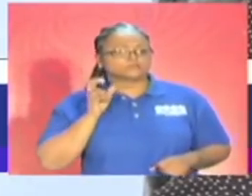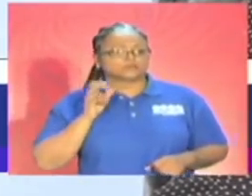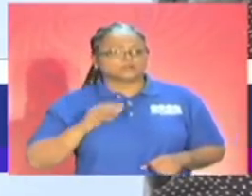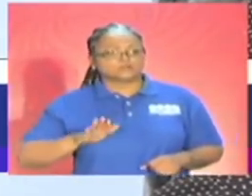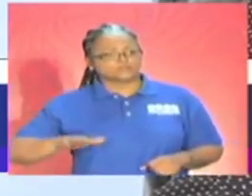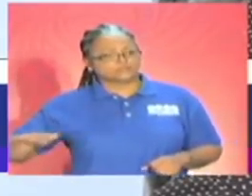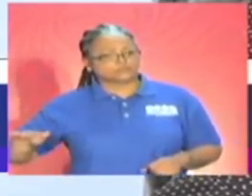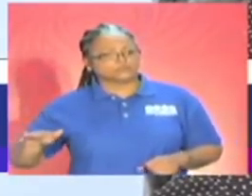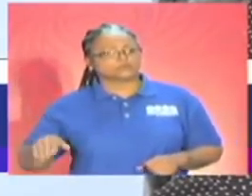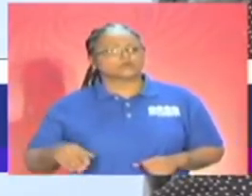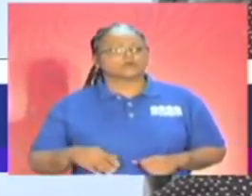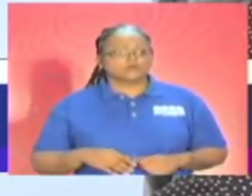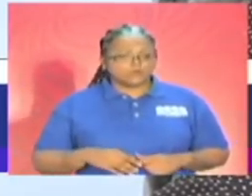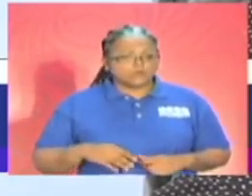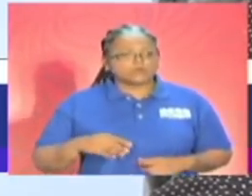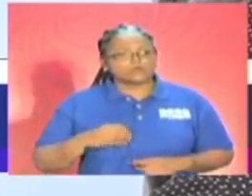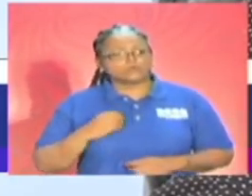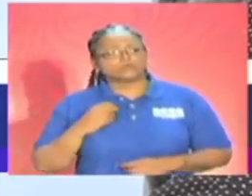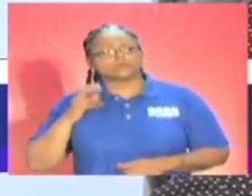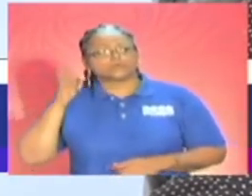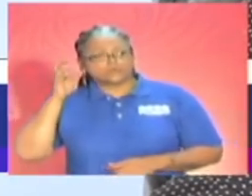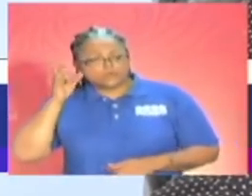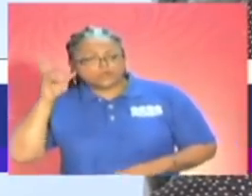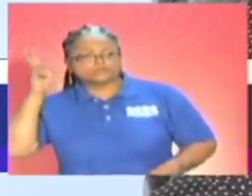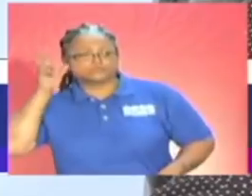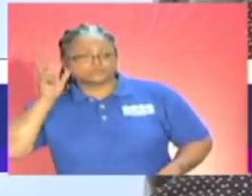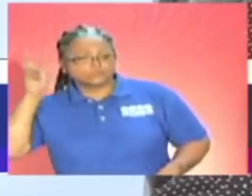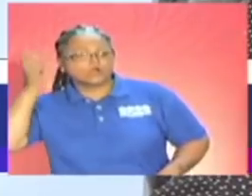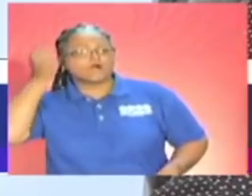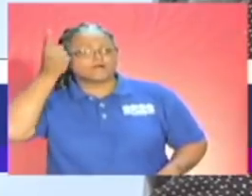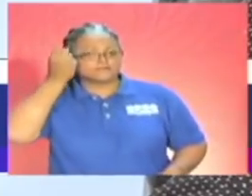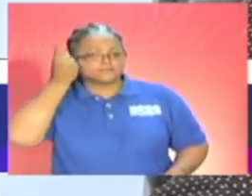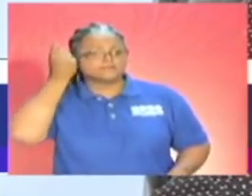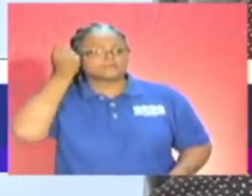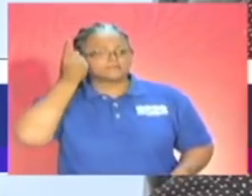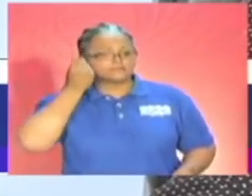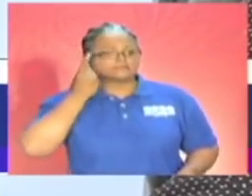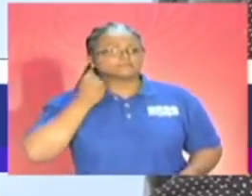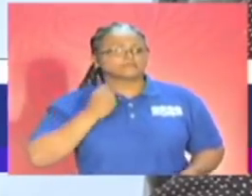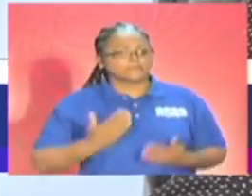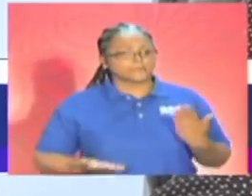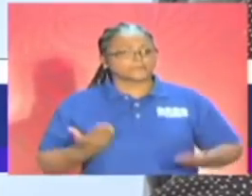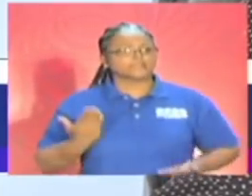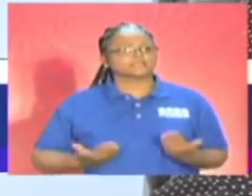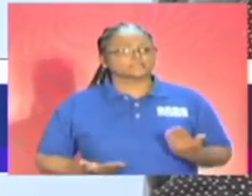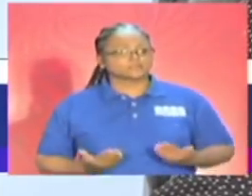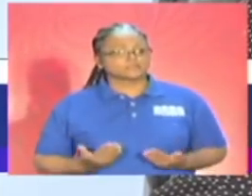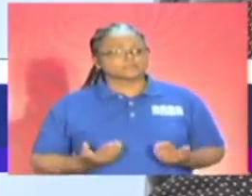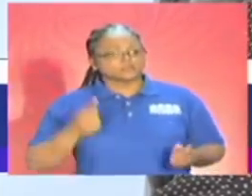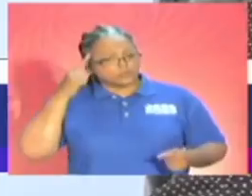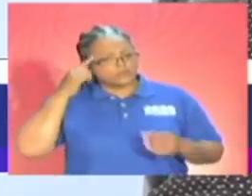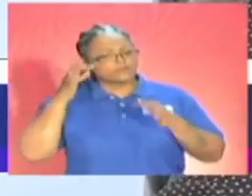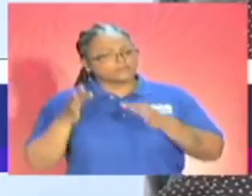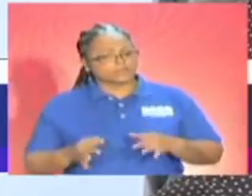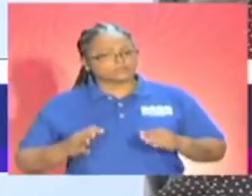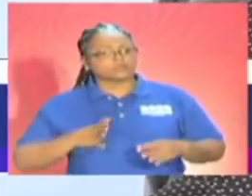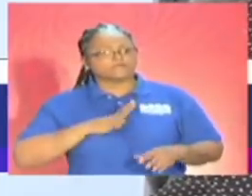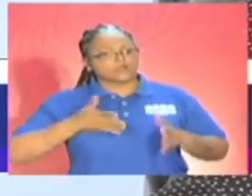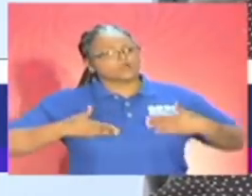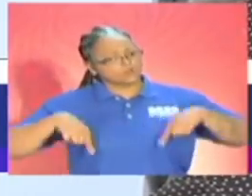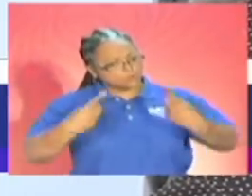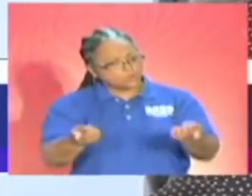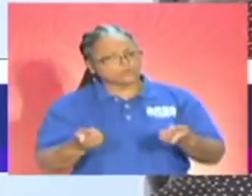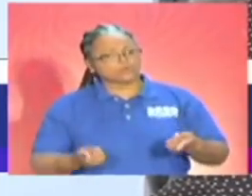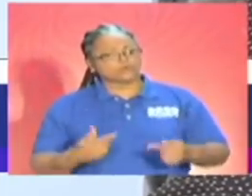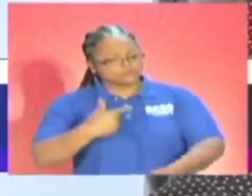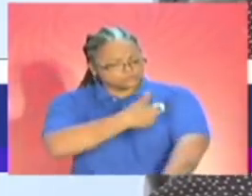to that child. Sometimes, you know, people make different decisions for different reasons, but they don't have the conversation with the